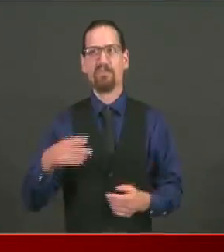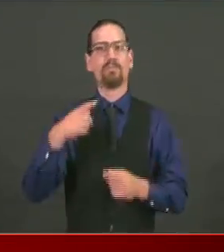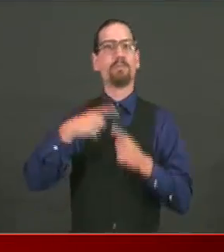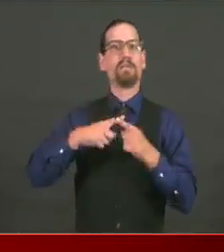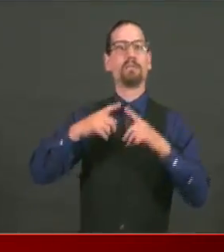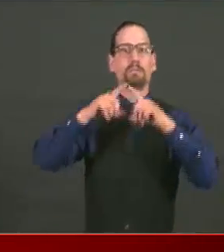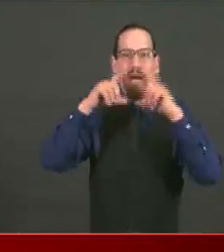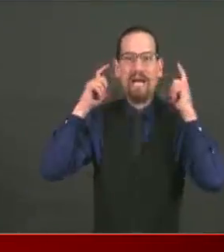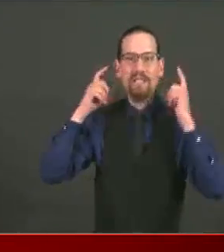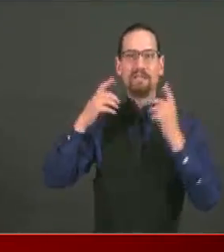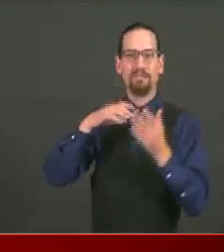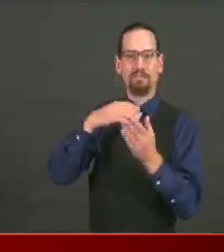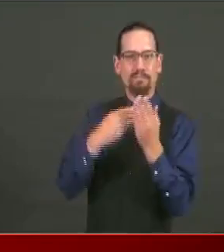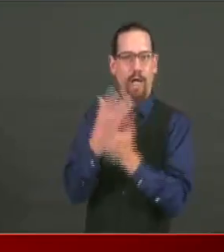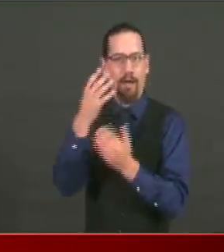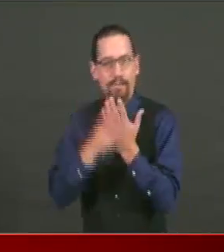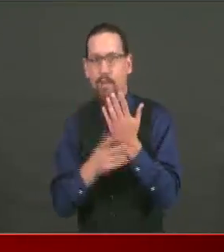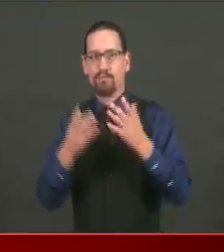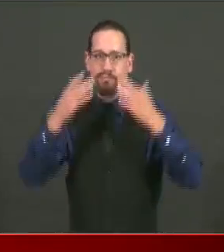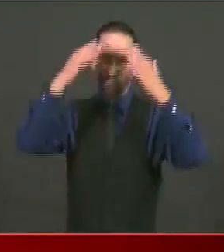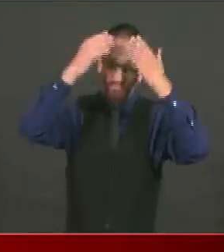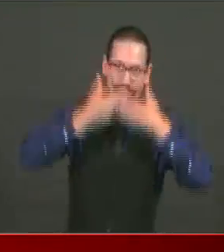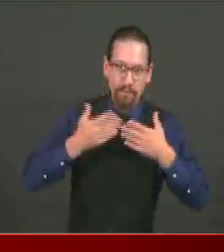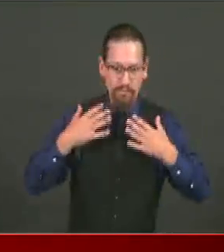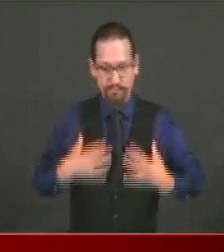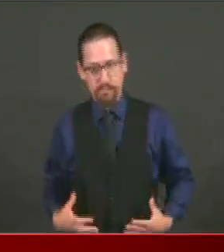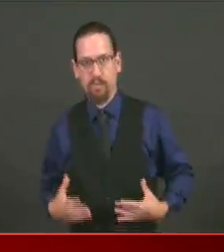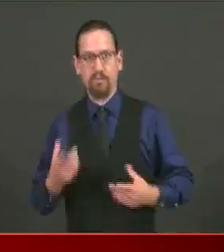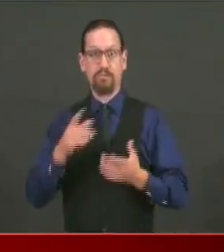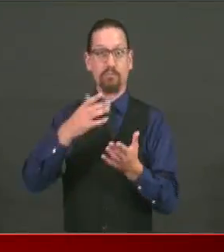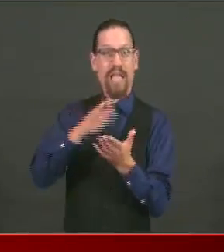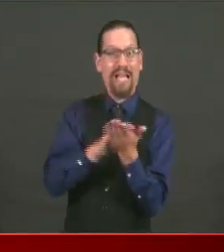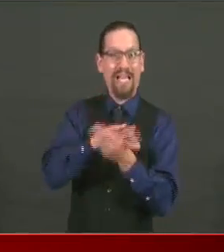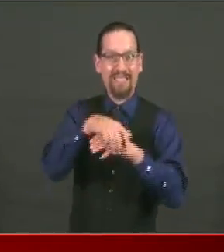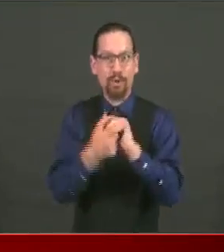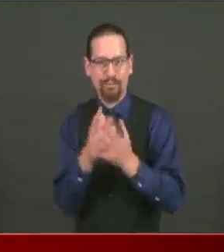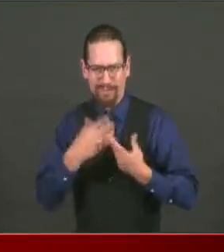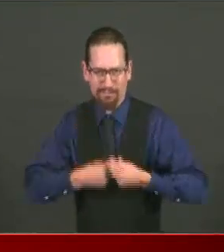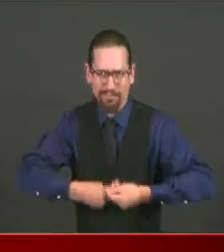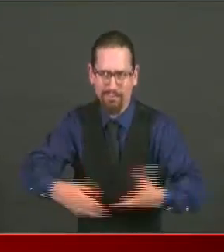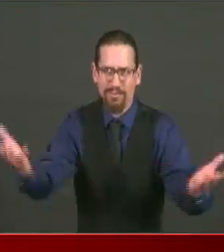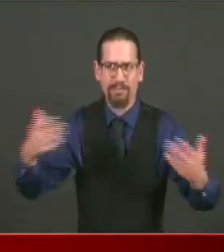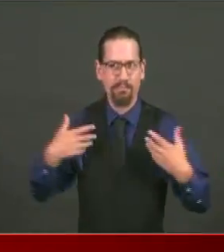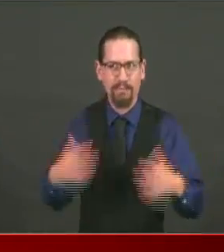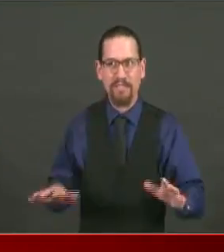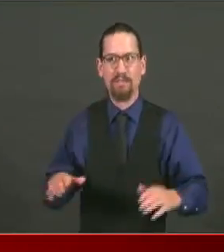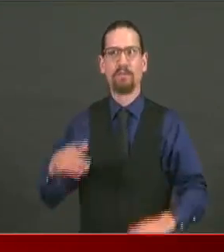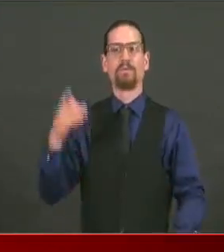to a suite of Microsoft programs to make teleworking easier.